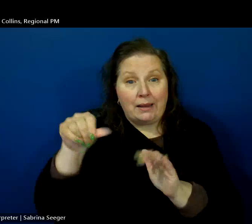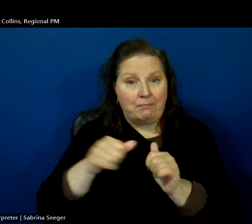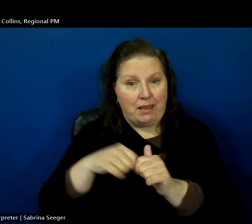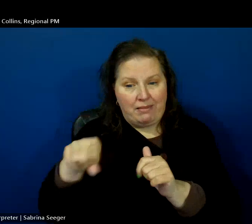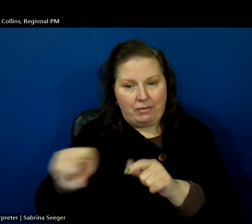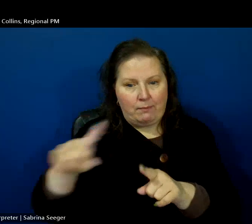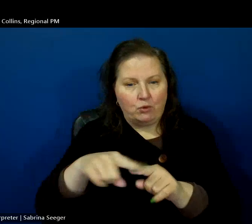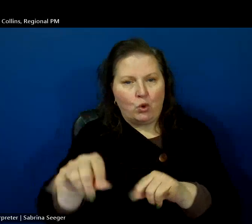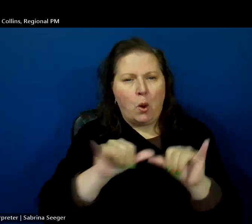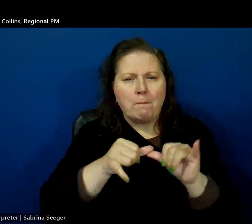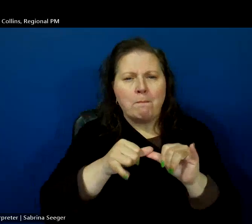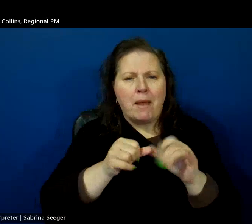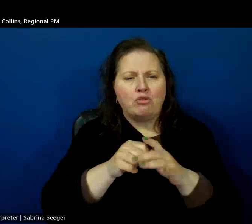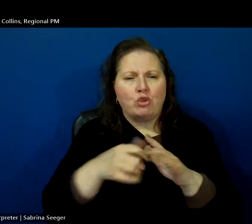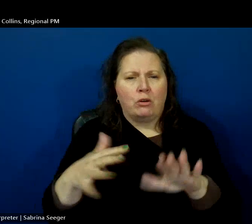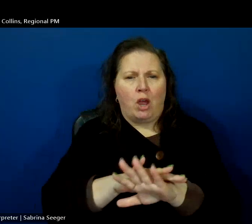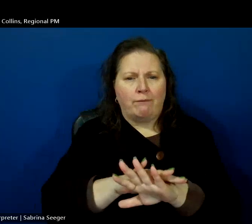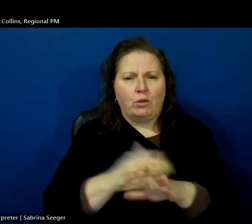the coverage down